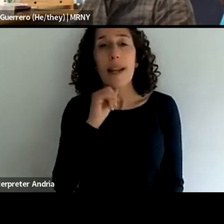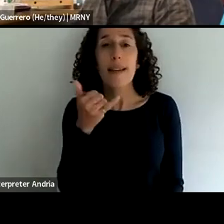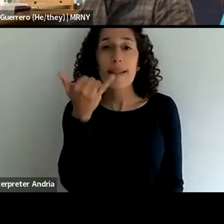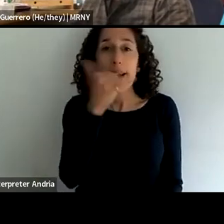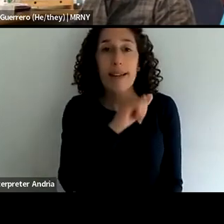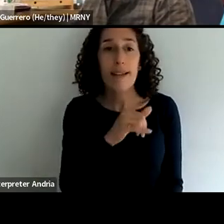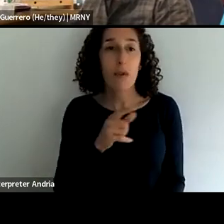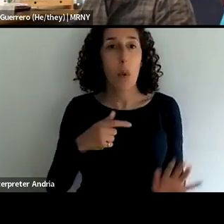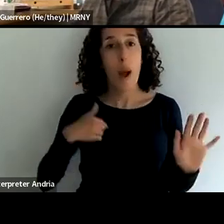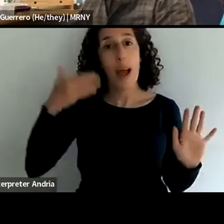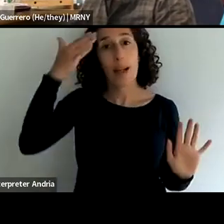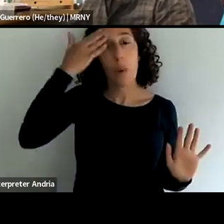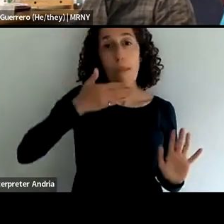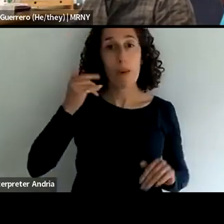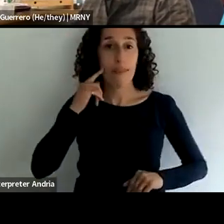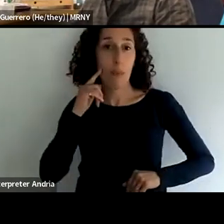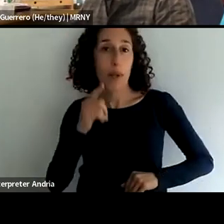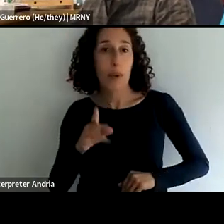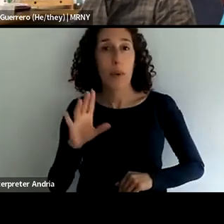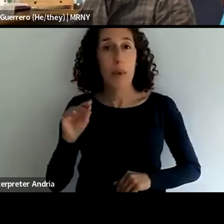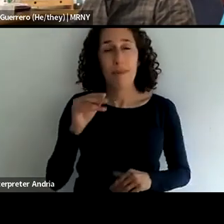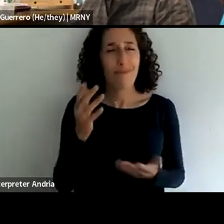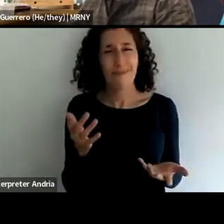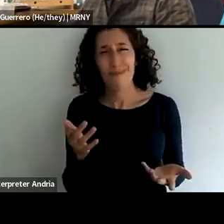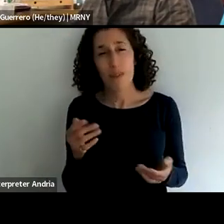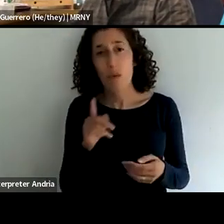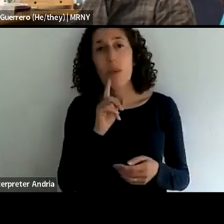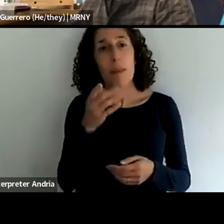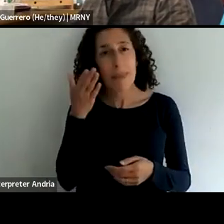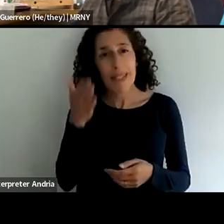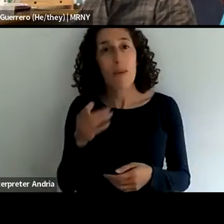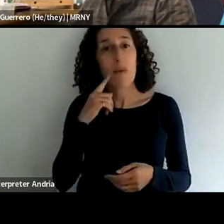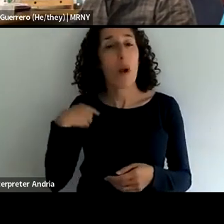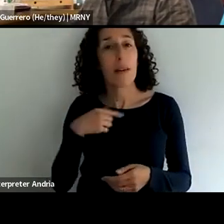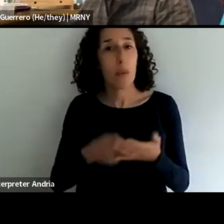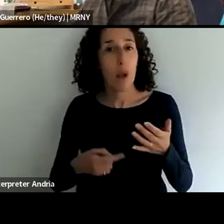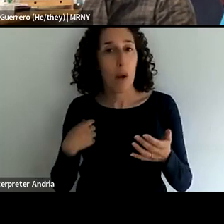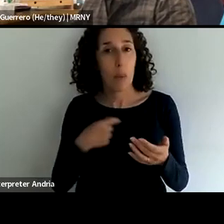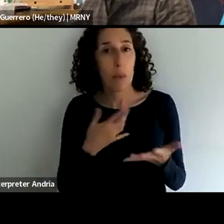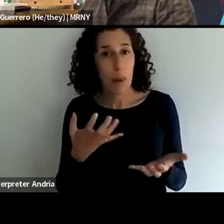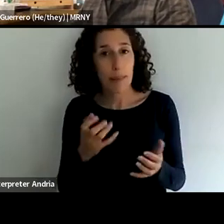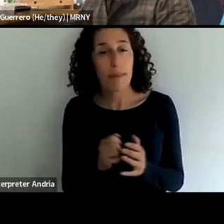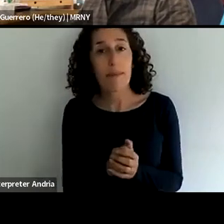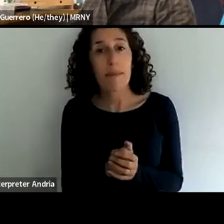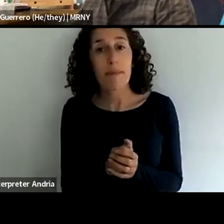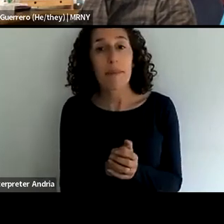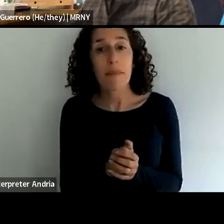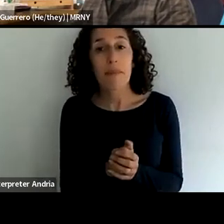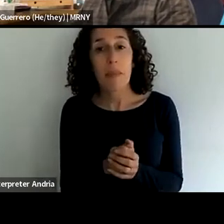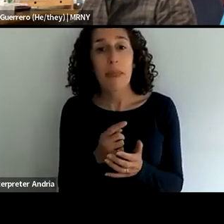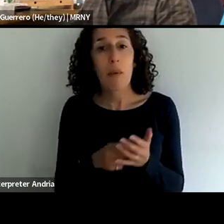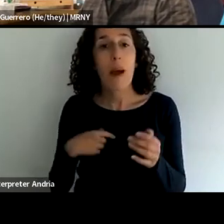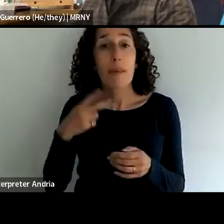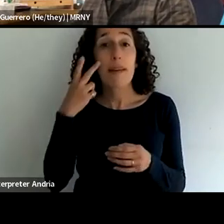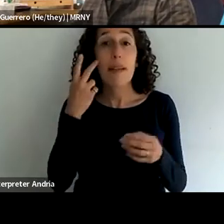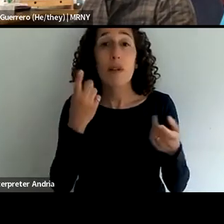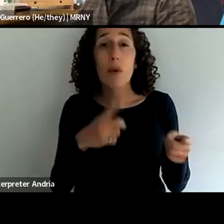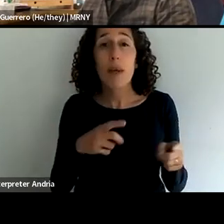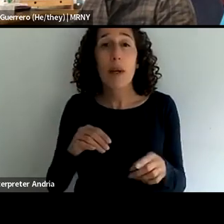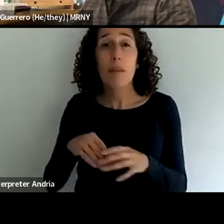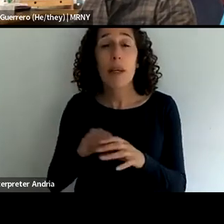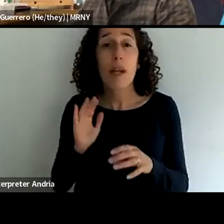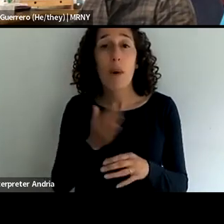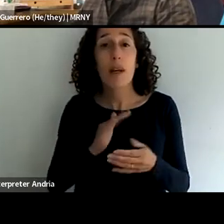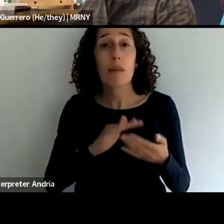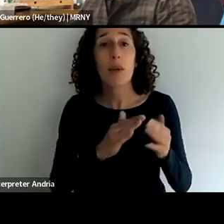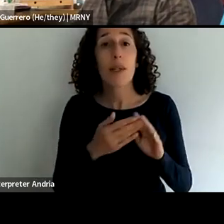know better for you. Because the other side of the patriarchy that I see showing up in our communities oftentimes with these